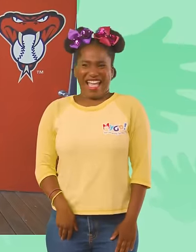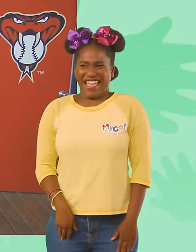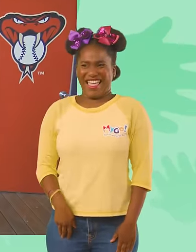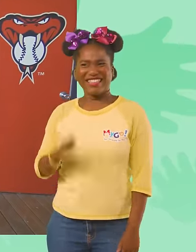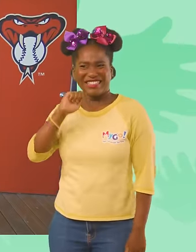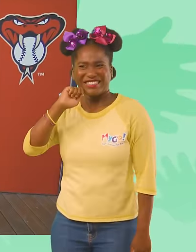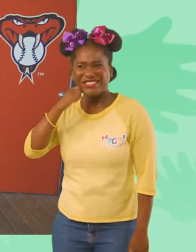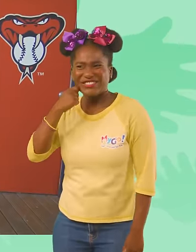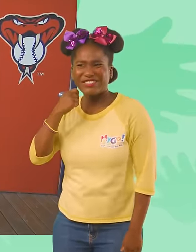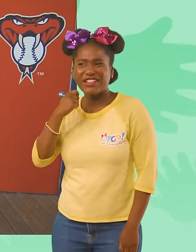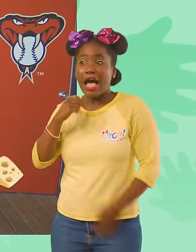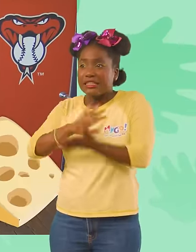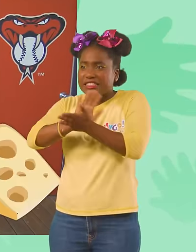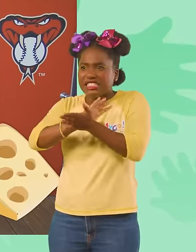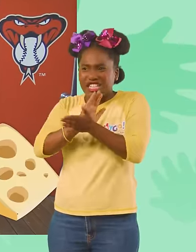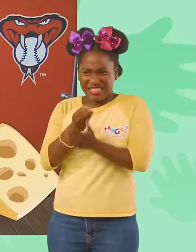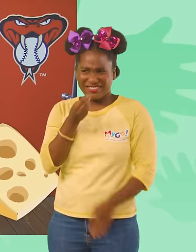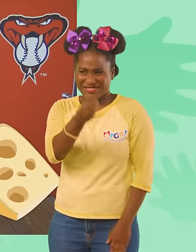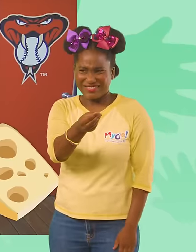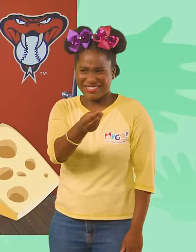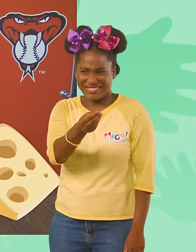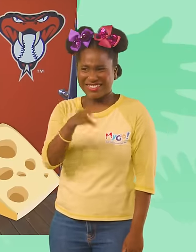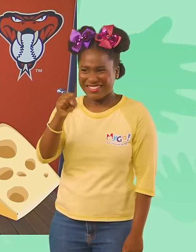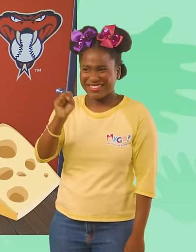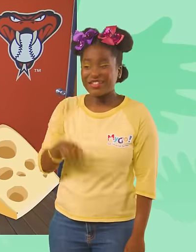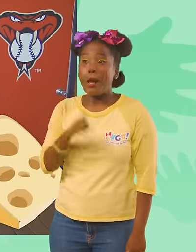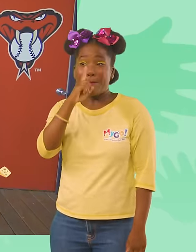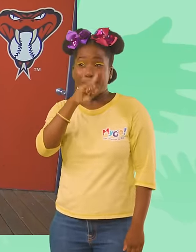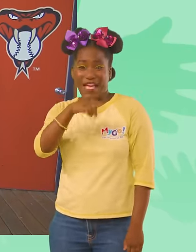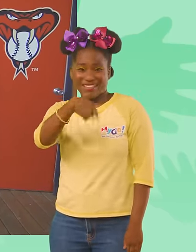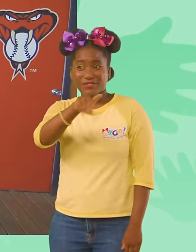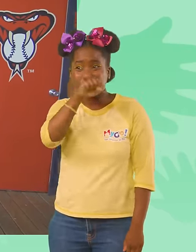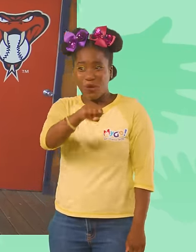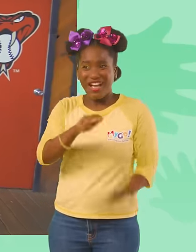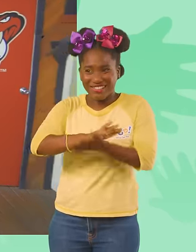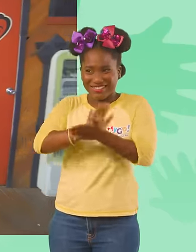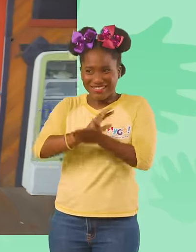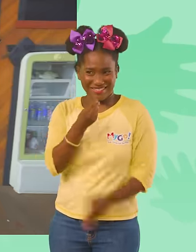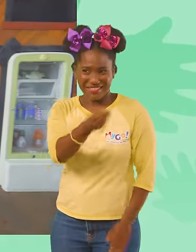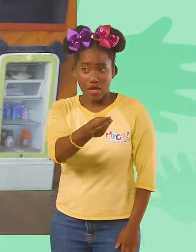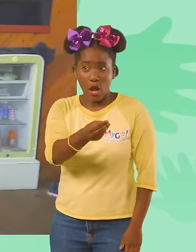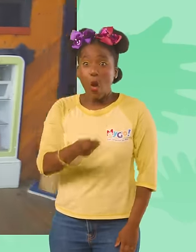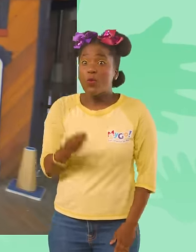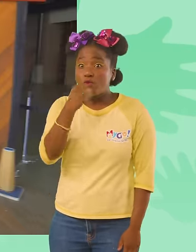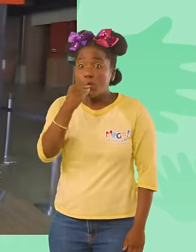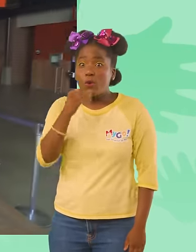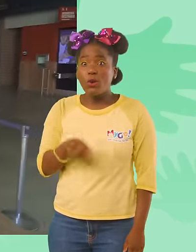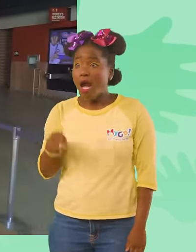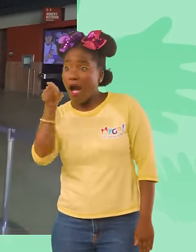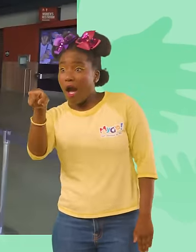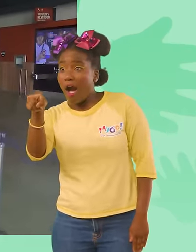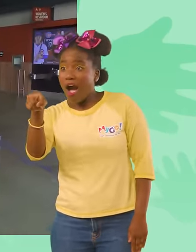that's pretty cool. Do you feed it cheese? Mice love cheese. Oh, speaking of food, check it